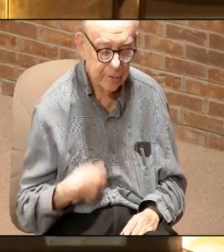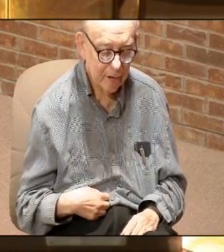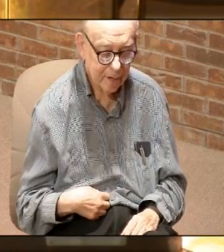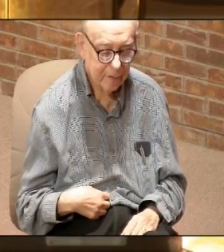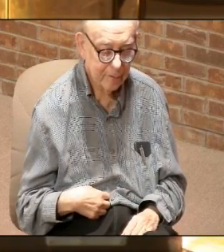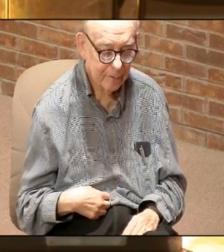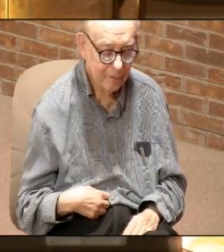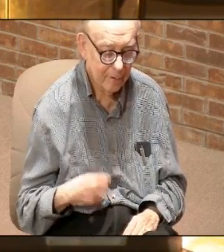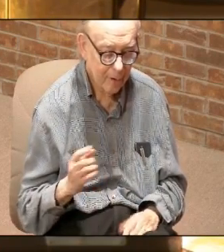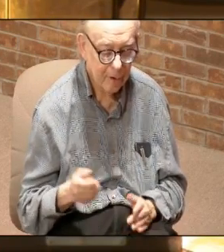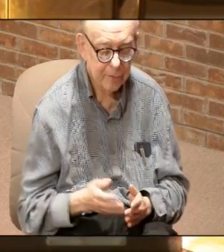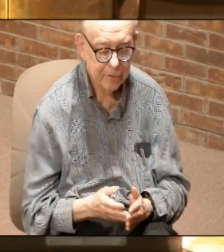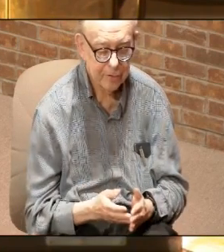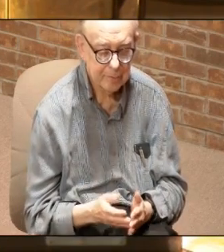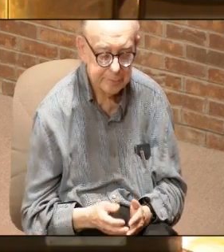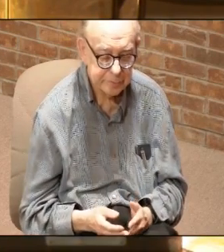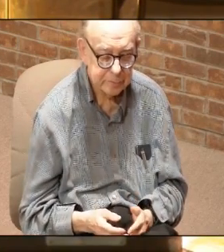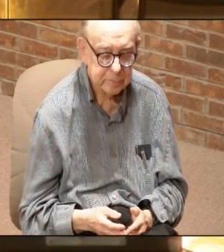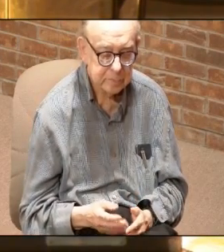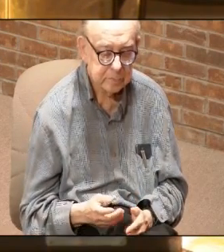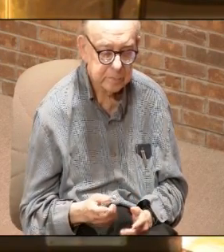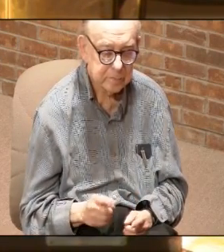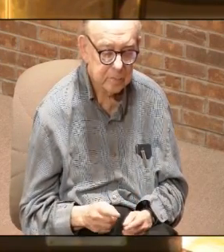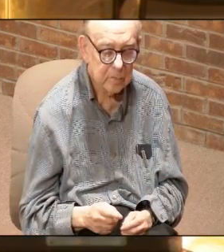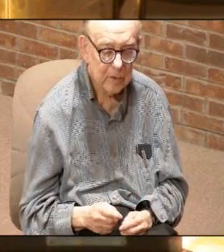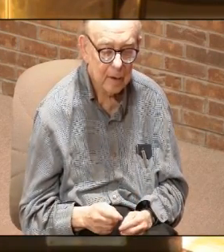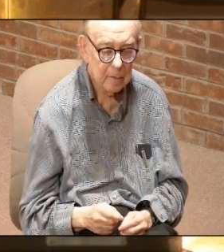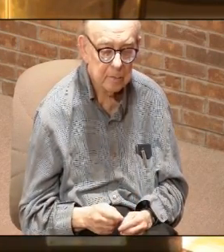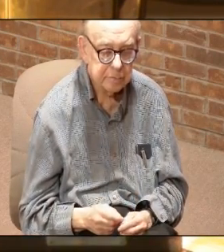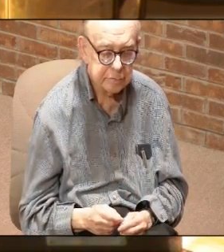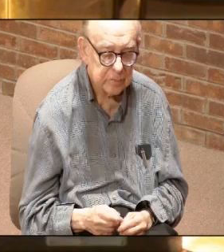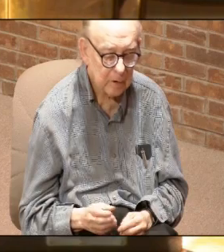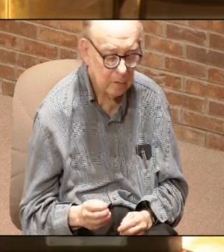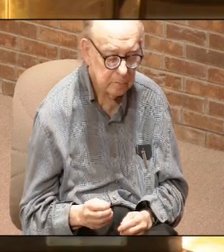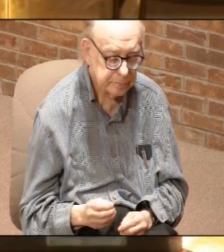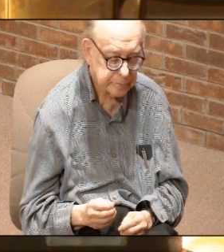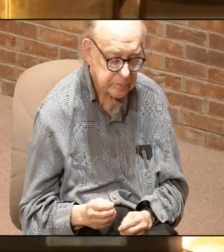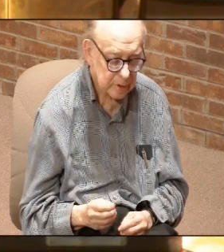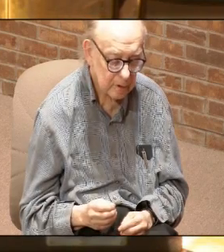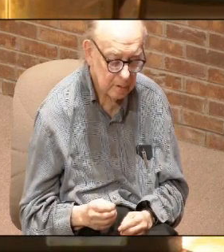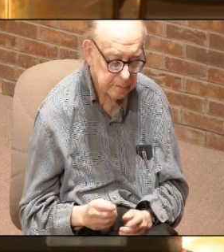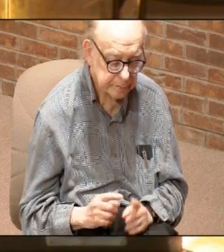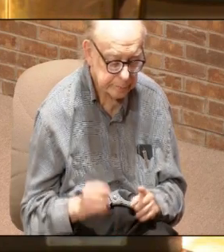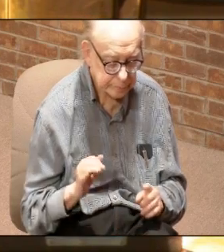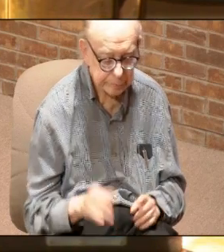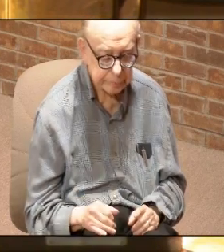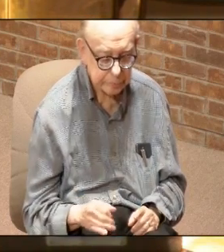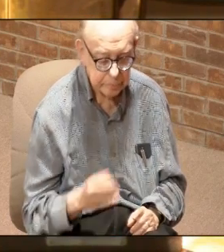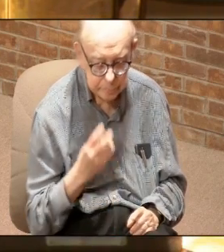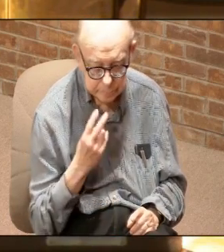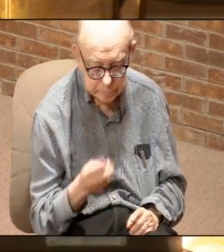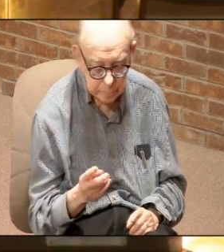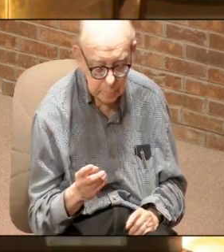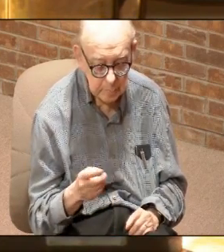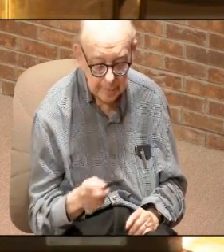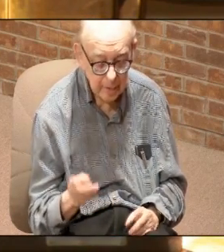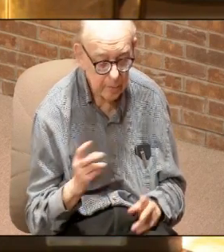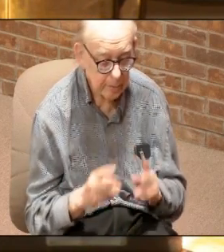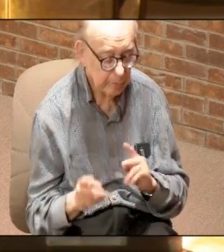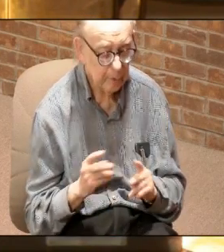on the ship? You know, because that's where they made it at. And so, but yet you see these